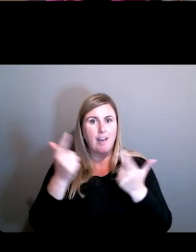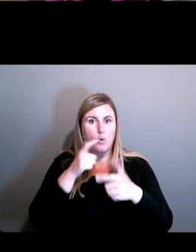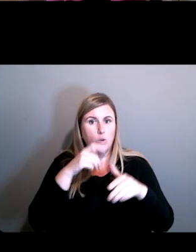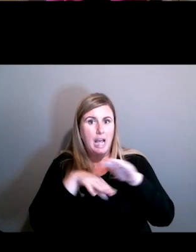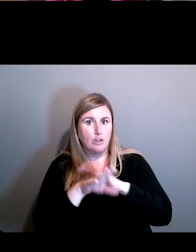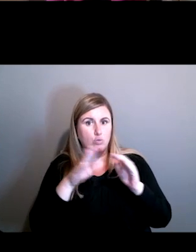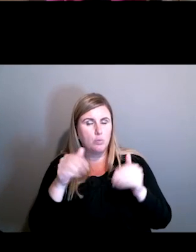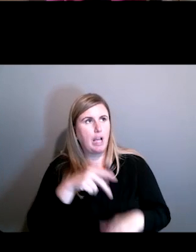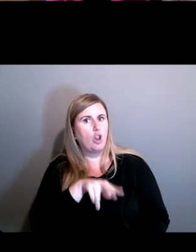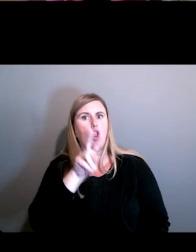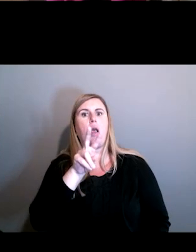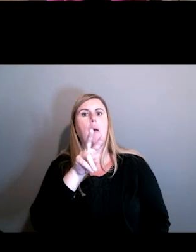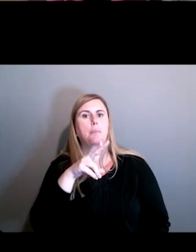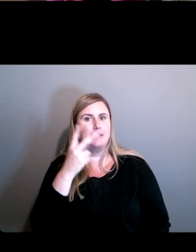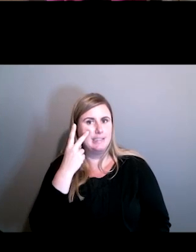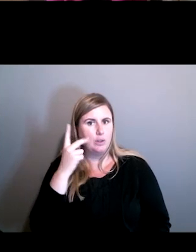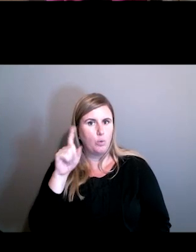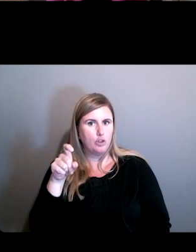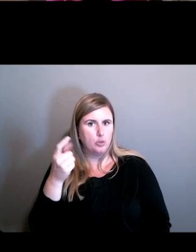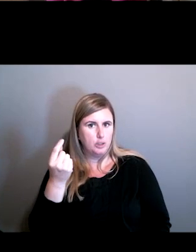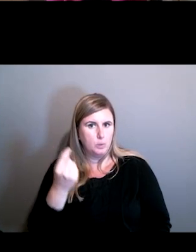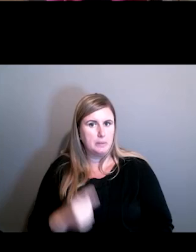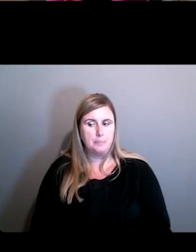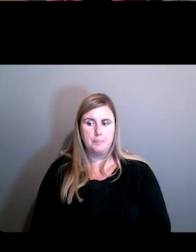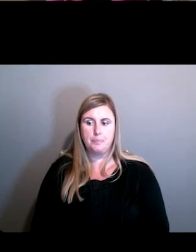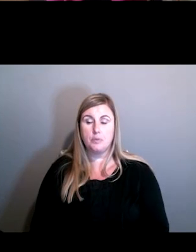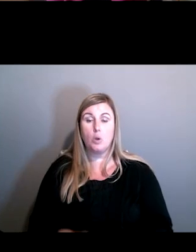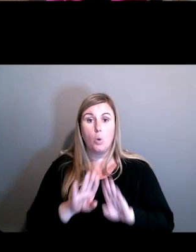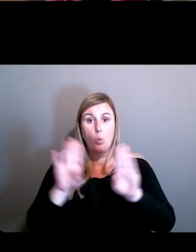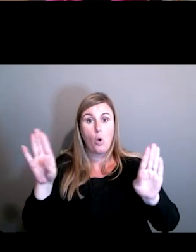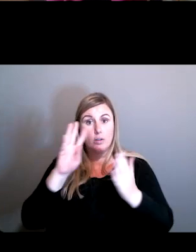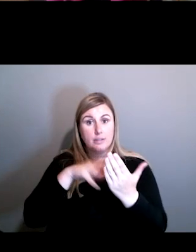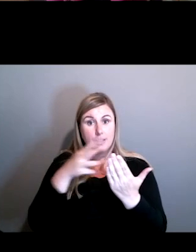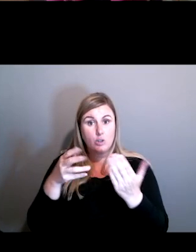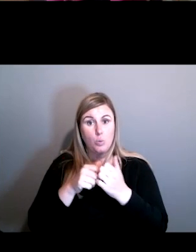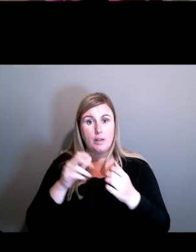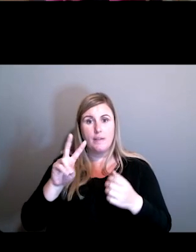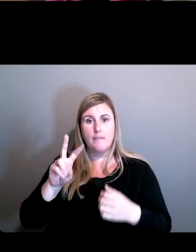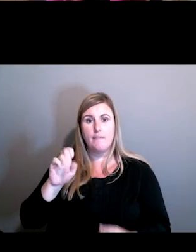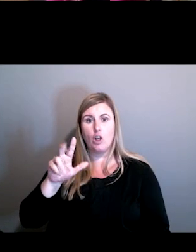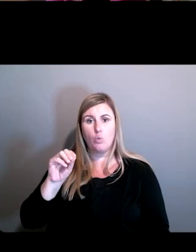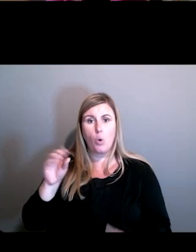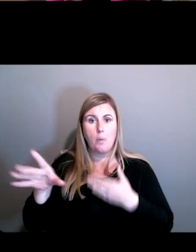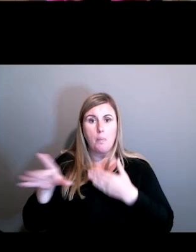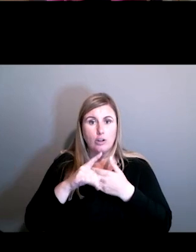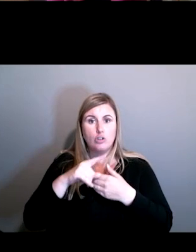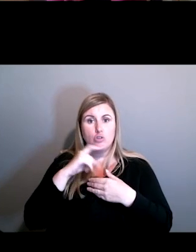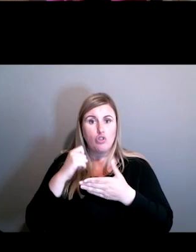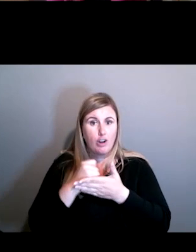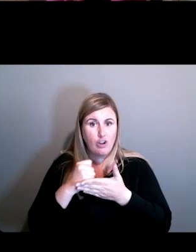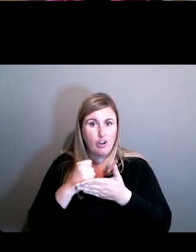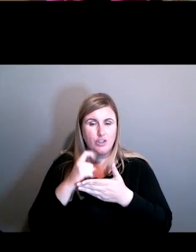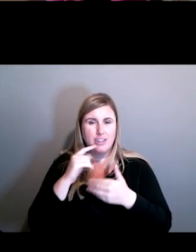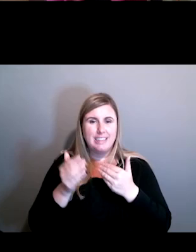look up and see what everybody should be doing. Wall schedules with Velcro, magnets, and dry erase are